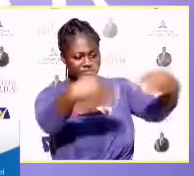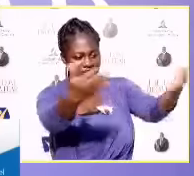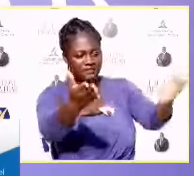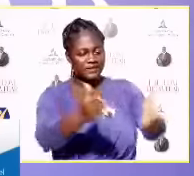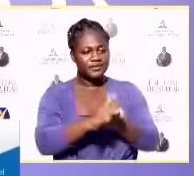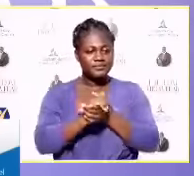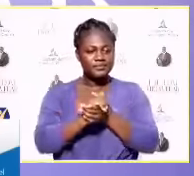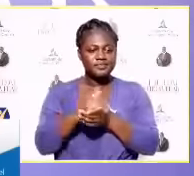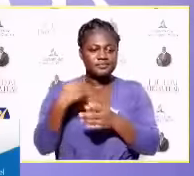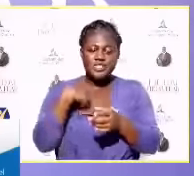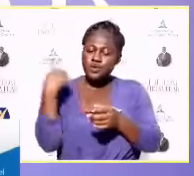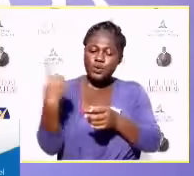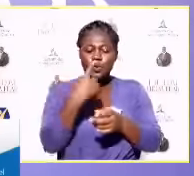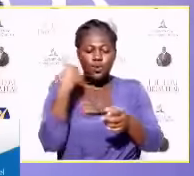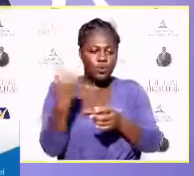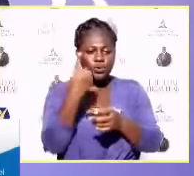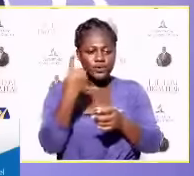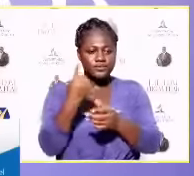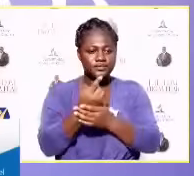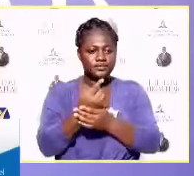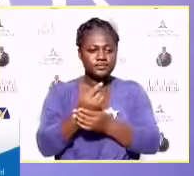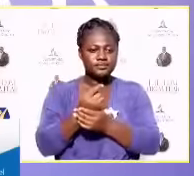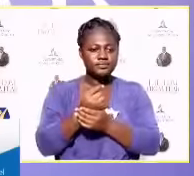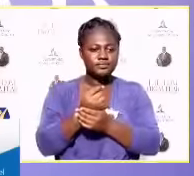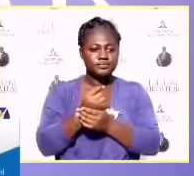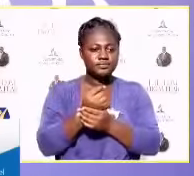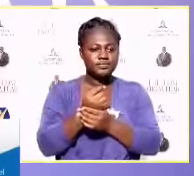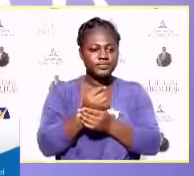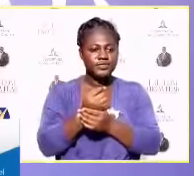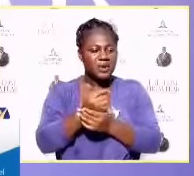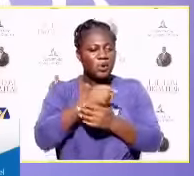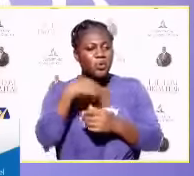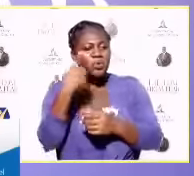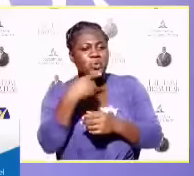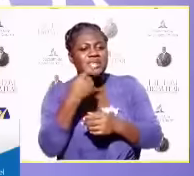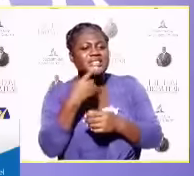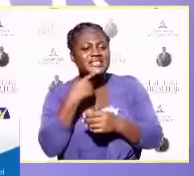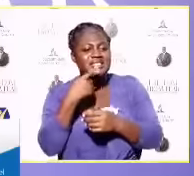lawgiver. Most Christians keep somebody else's